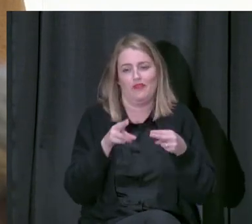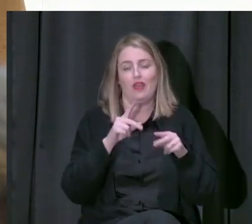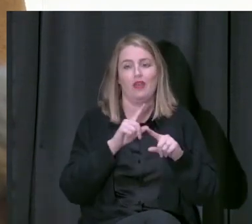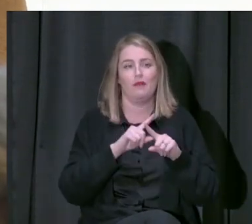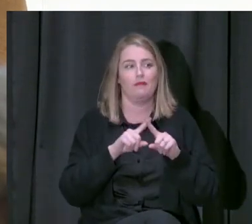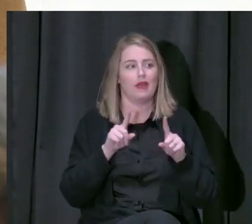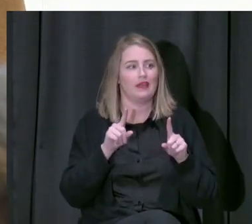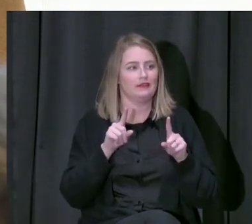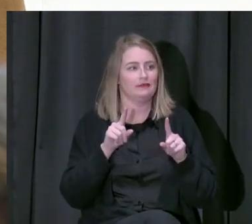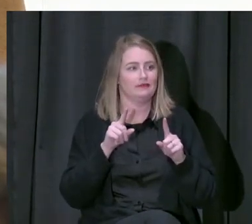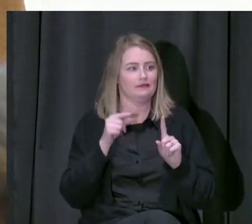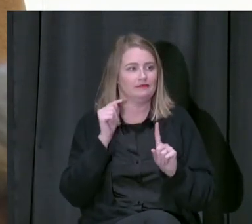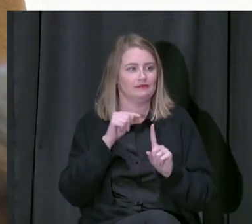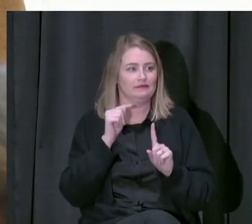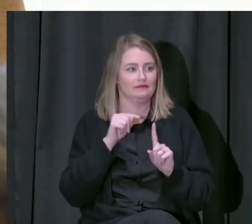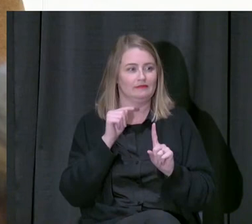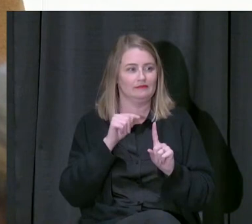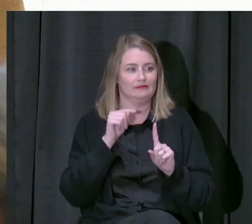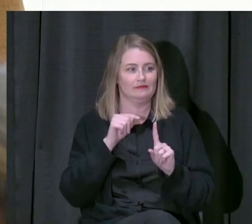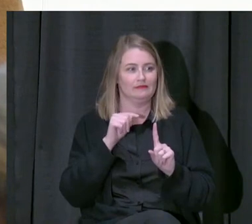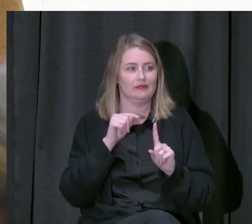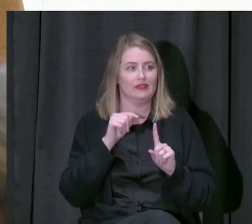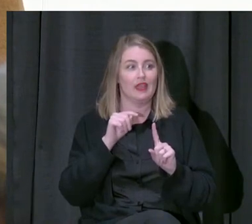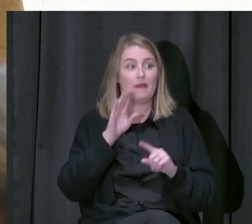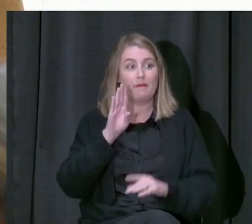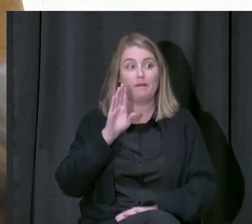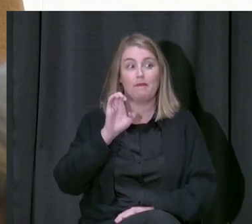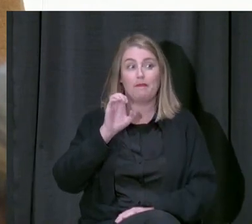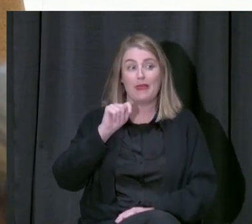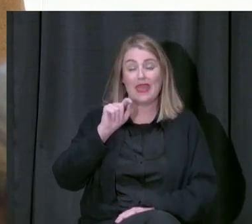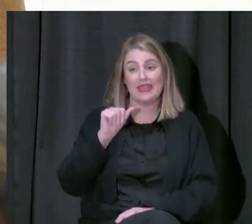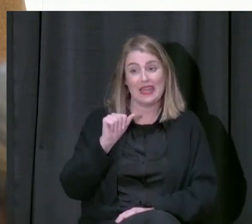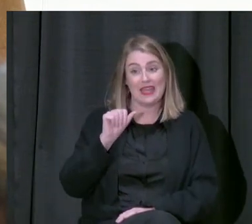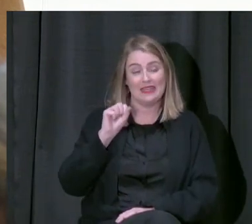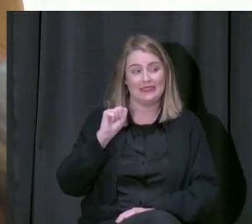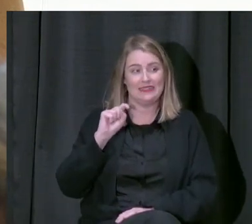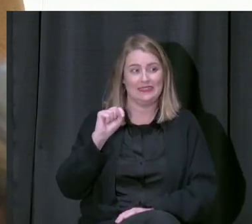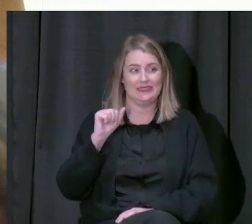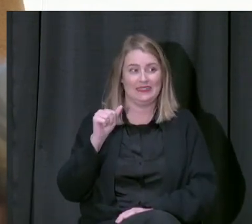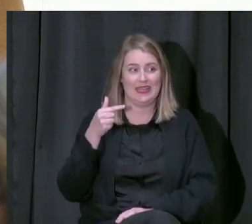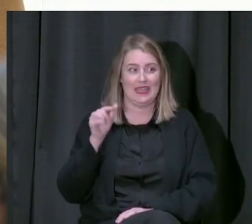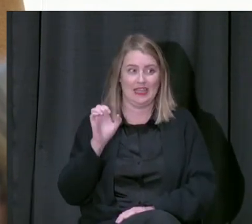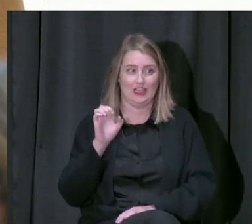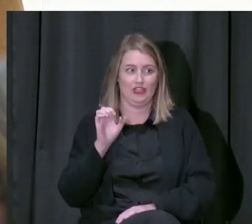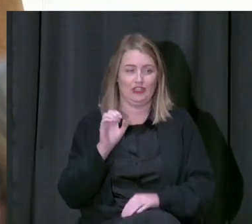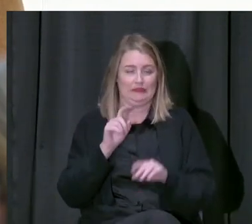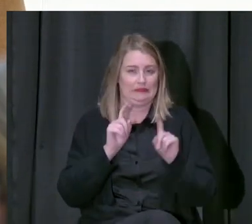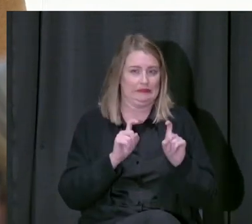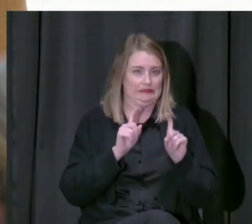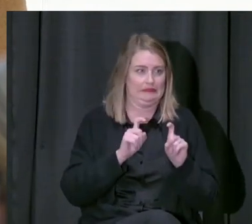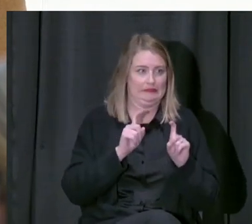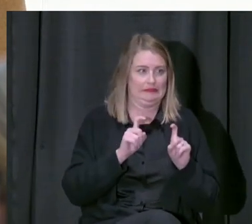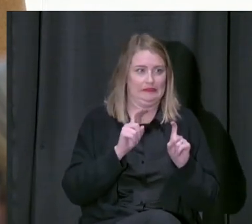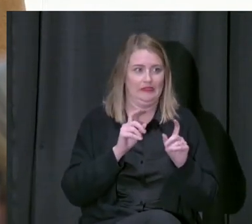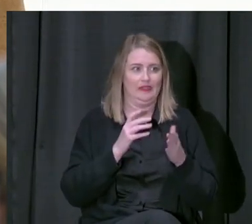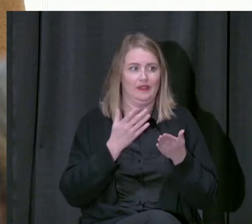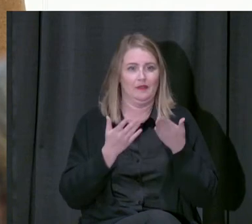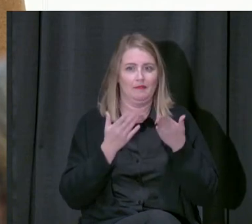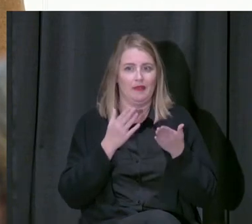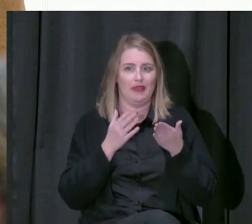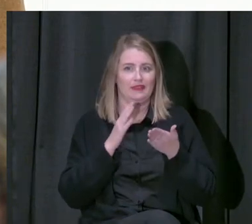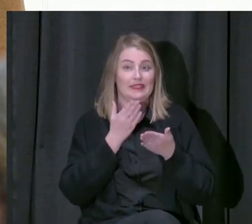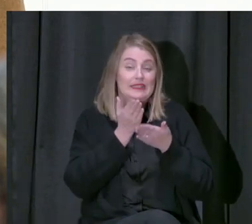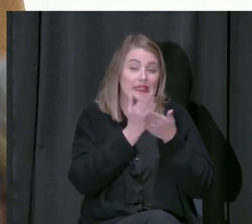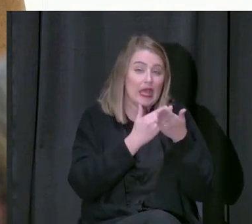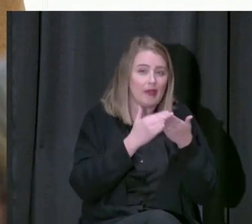Boost. So this is a beta stage product at this point, and it's available on very select Amazon Originals TV